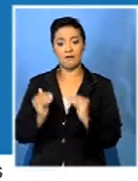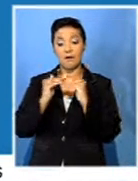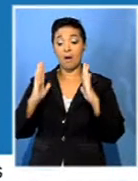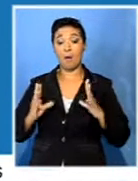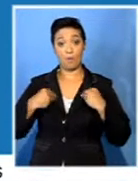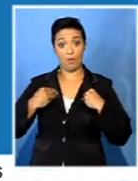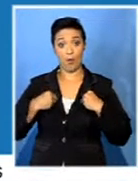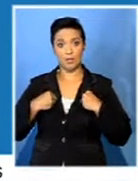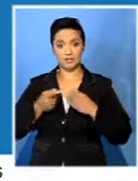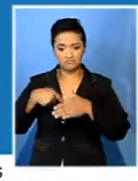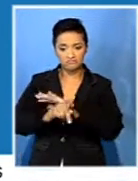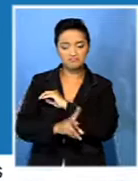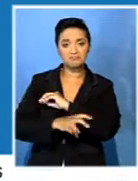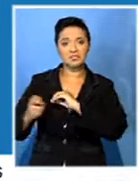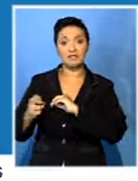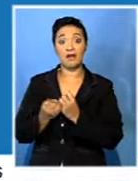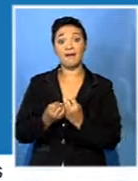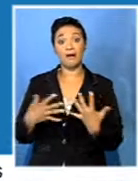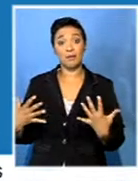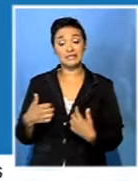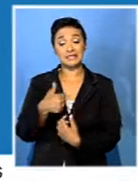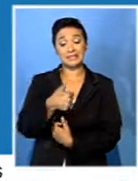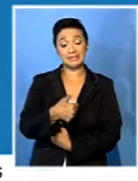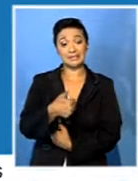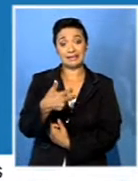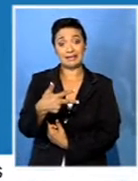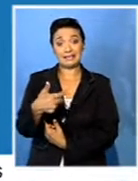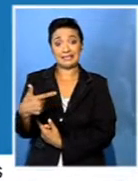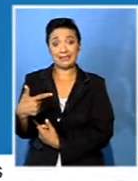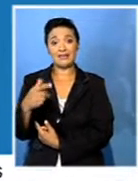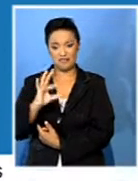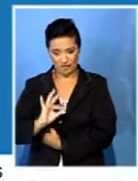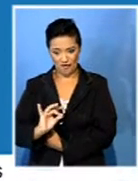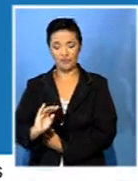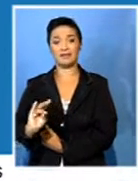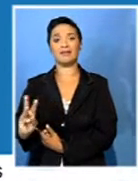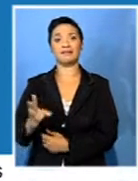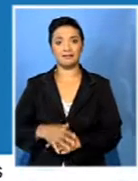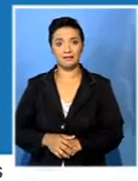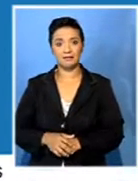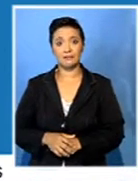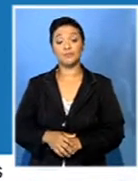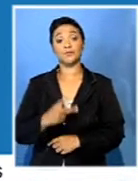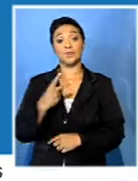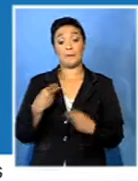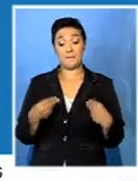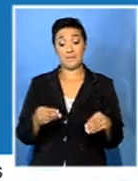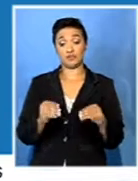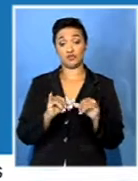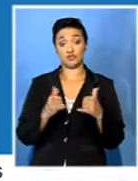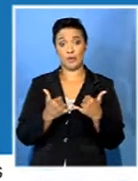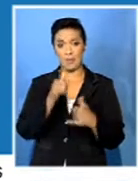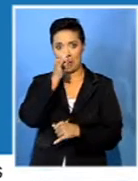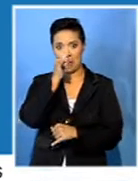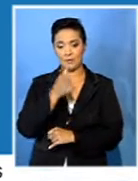suffered burglaries stood at 687 per day. There were 201 commercial crimes per